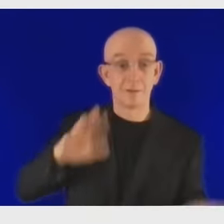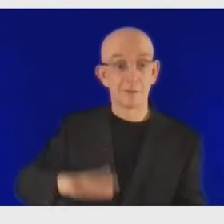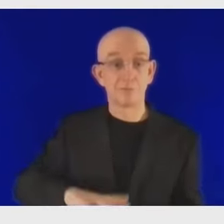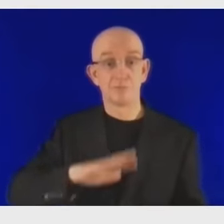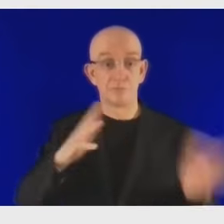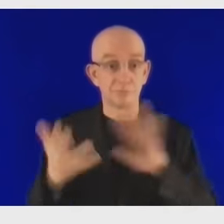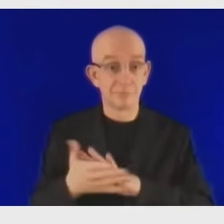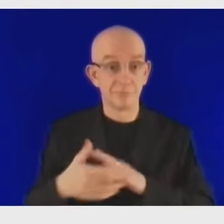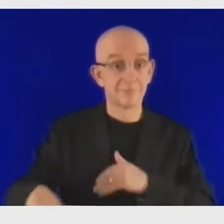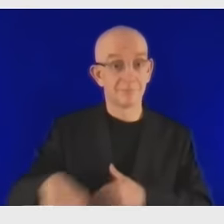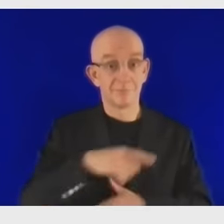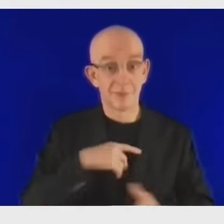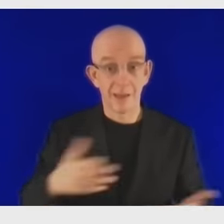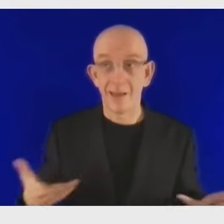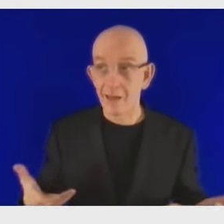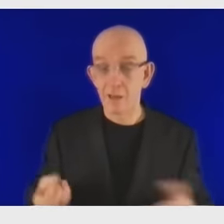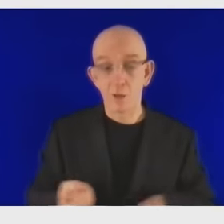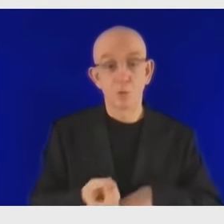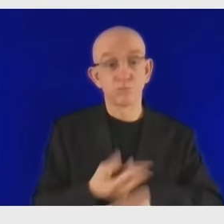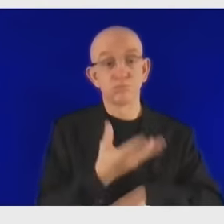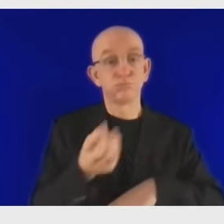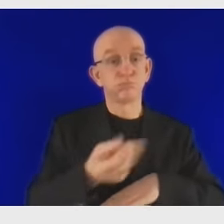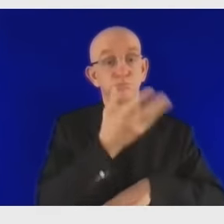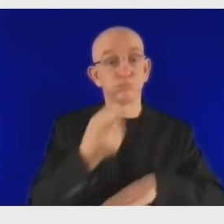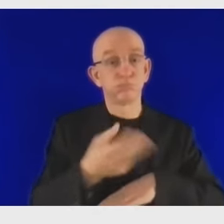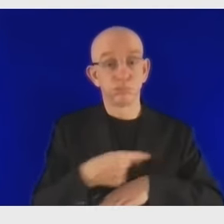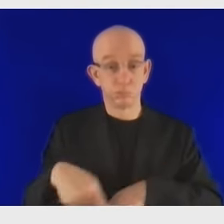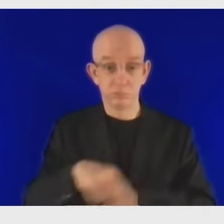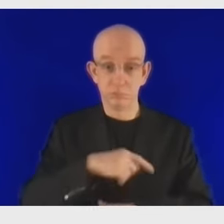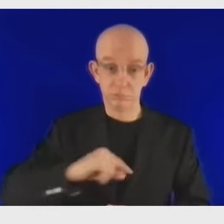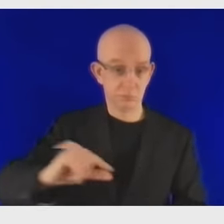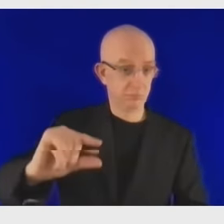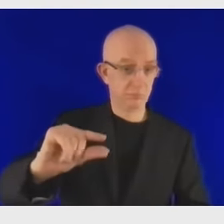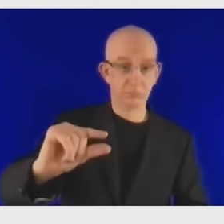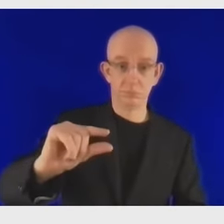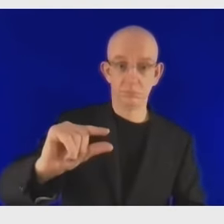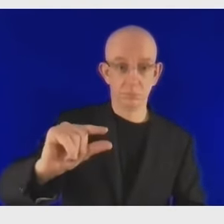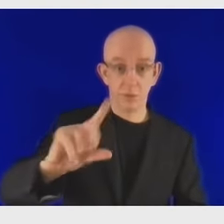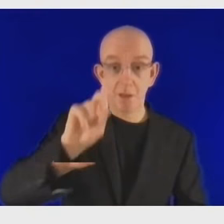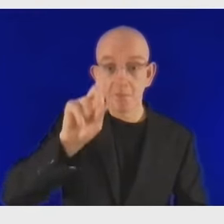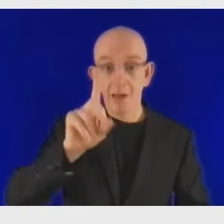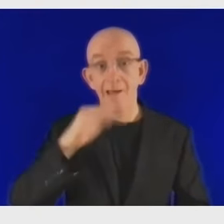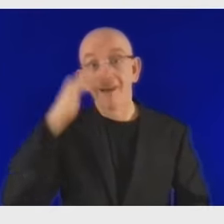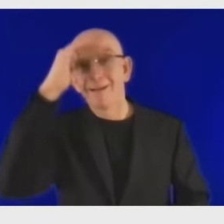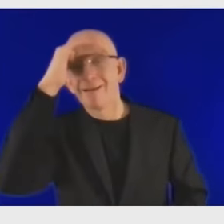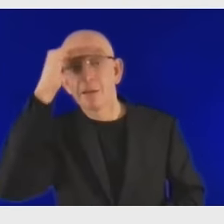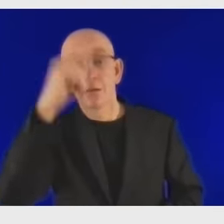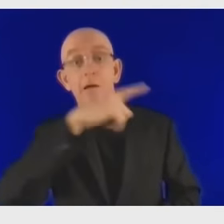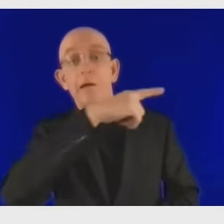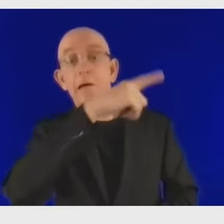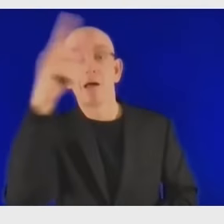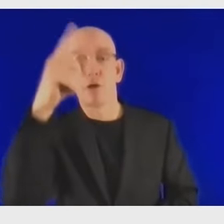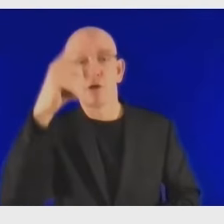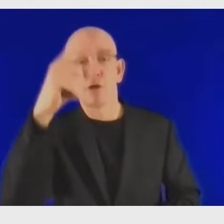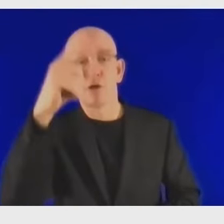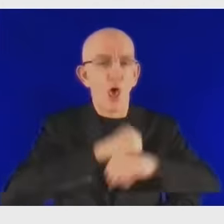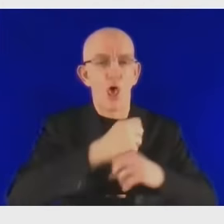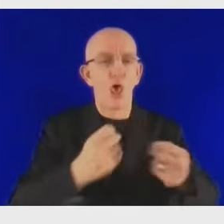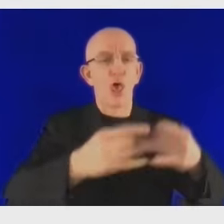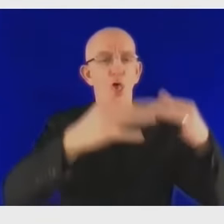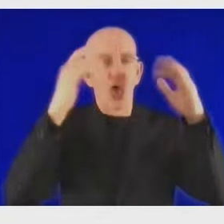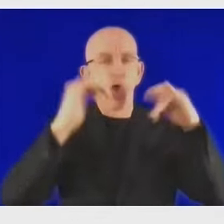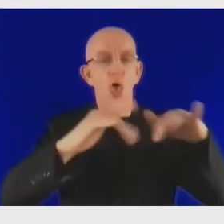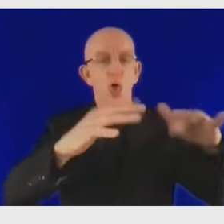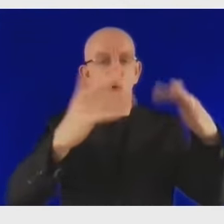village, Lilisiana, in the Solomon Islands, where 30 years of my existence, we have lost 20 meters of